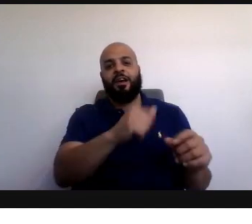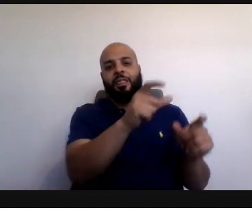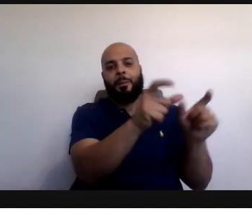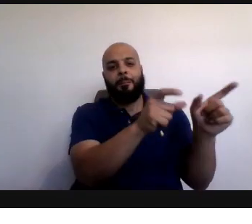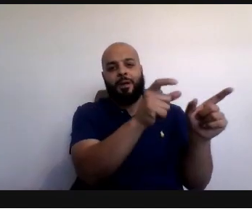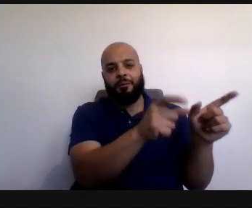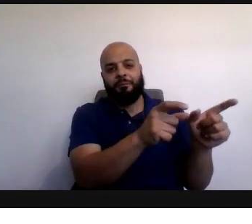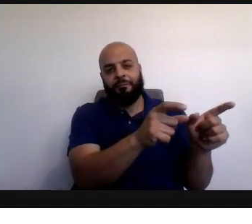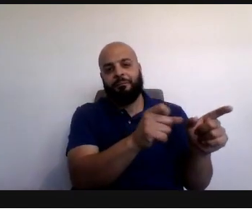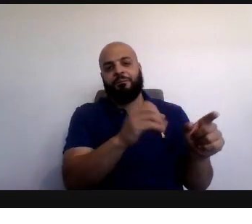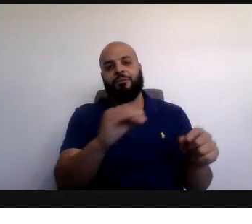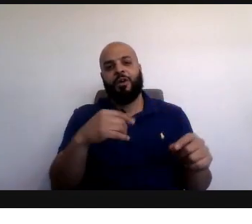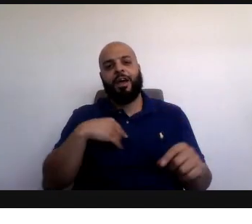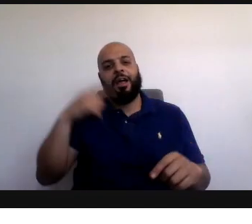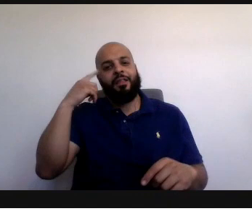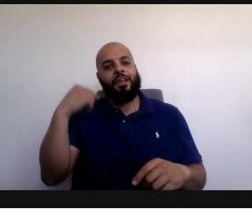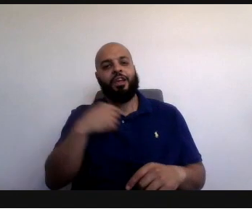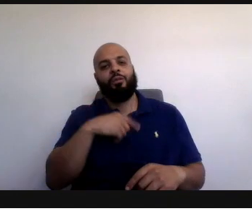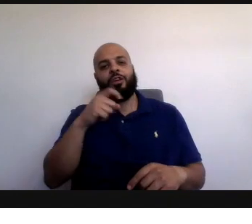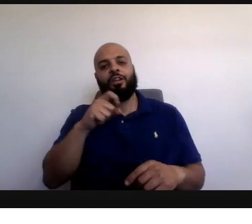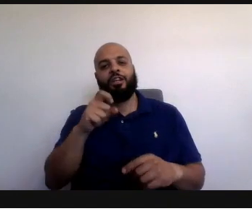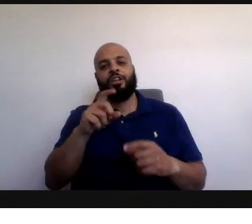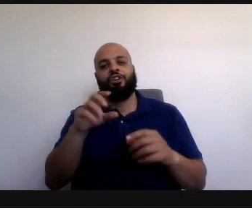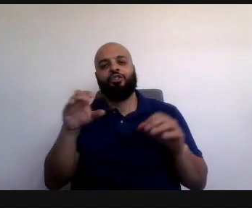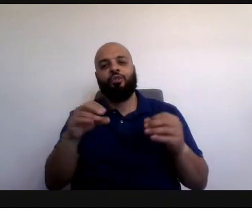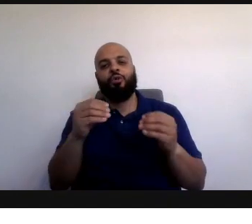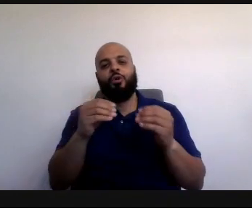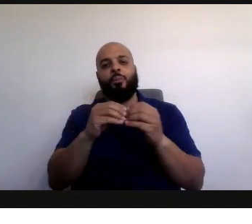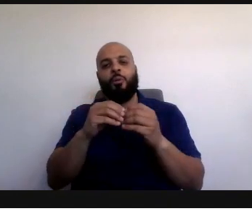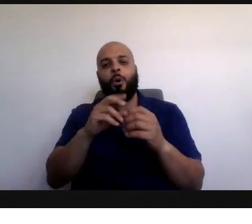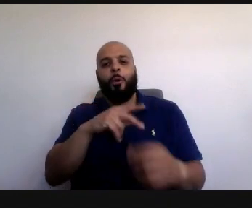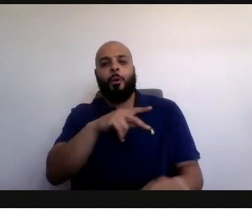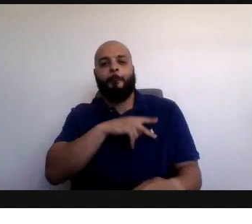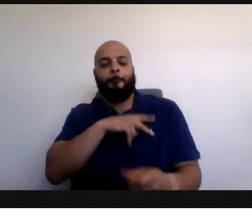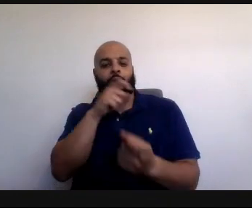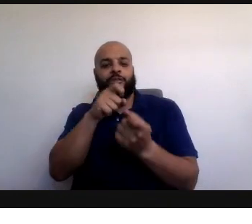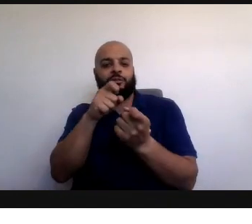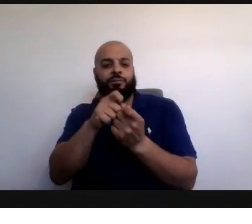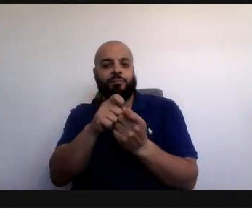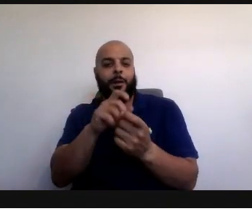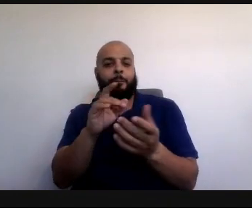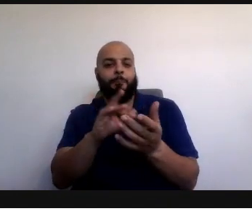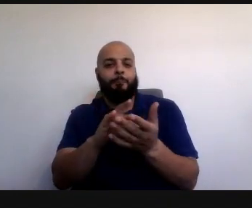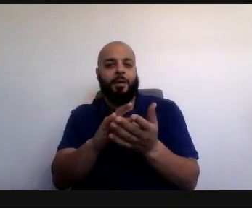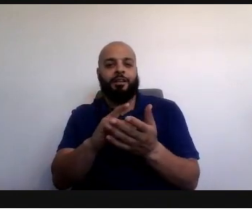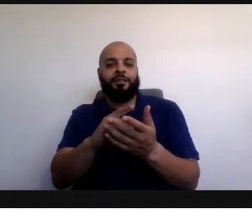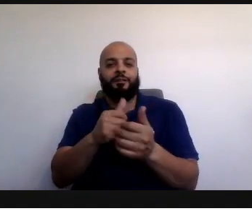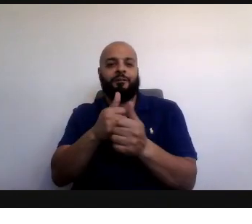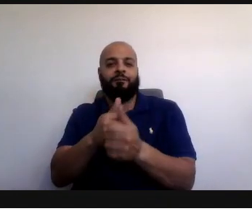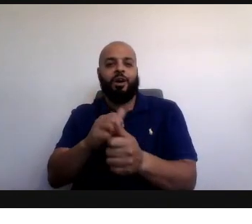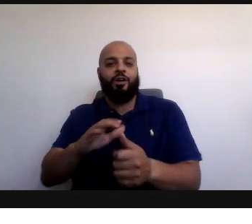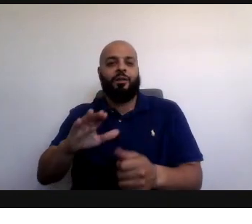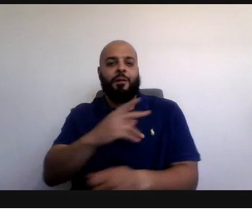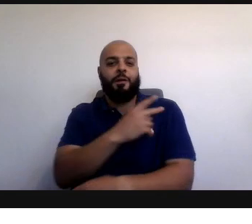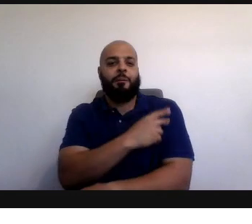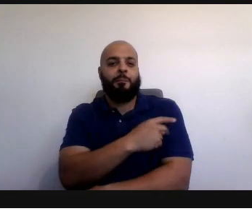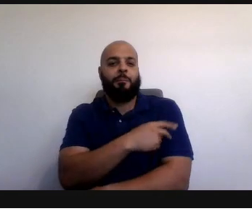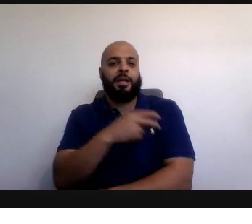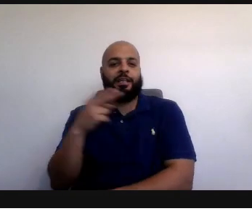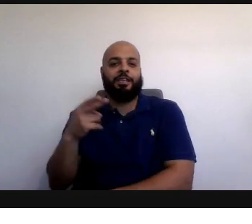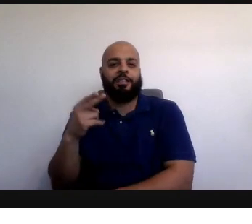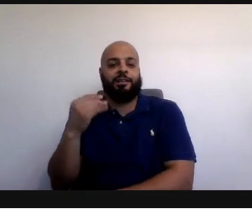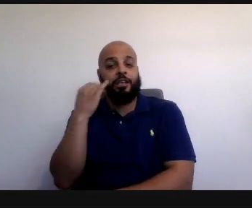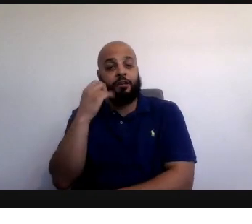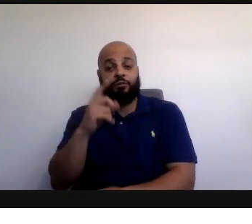I think we need to start doing more personalized medicine on the patient history side of things. When you show up, if we could do some